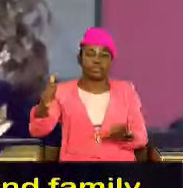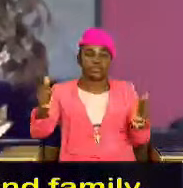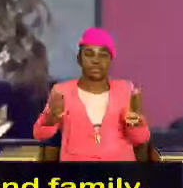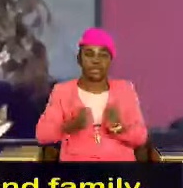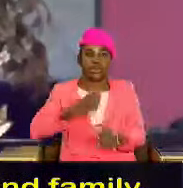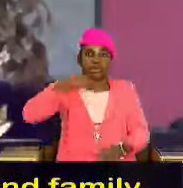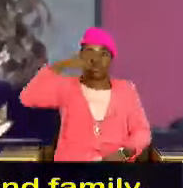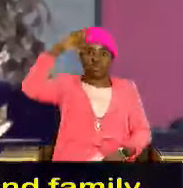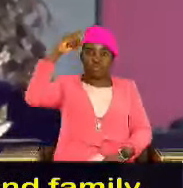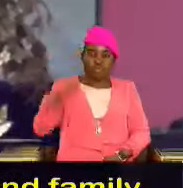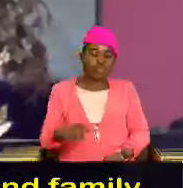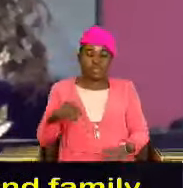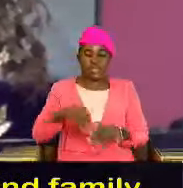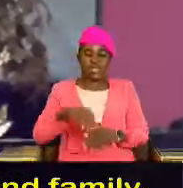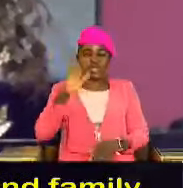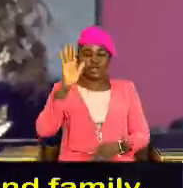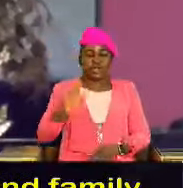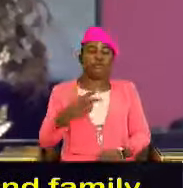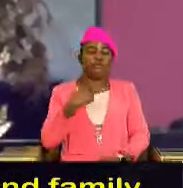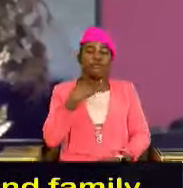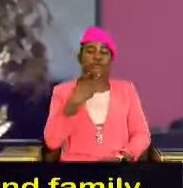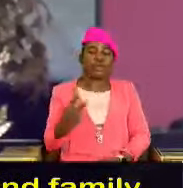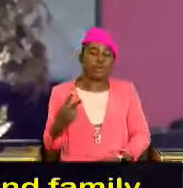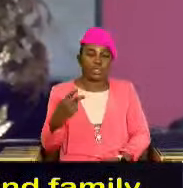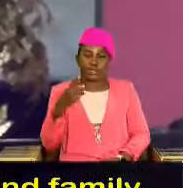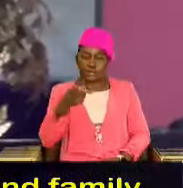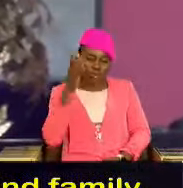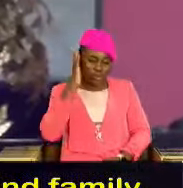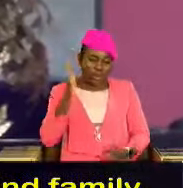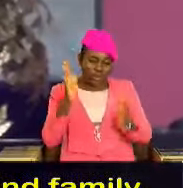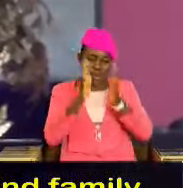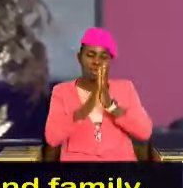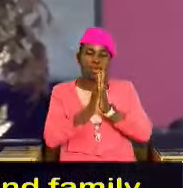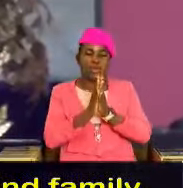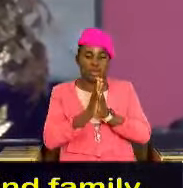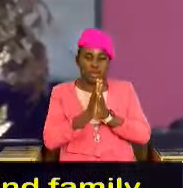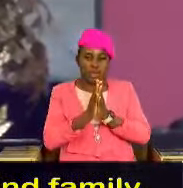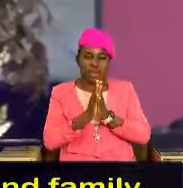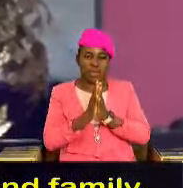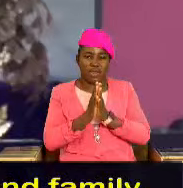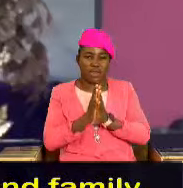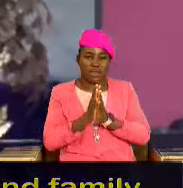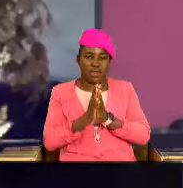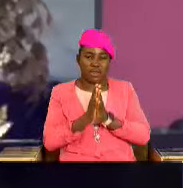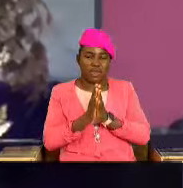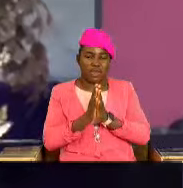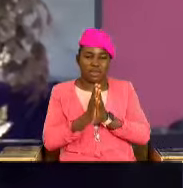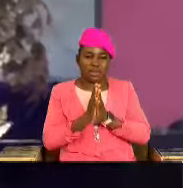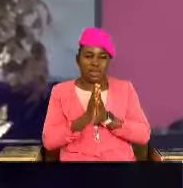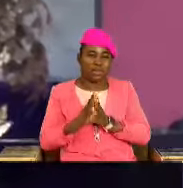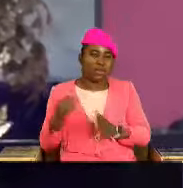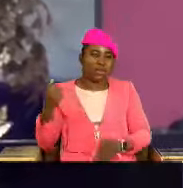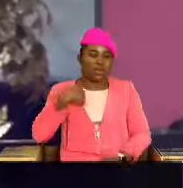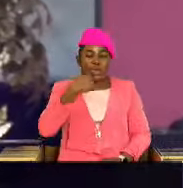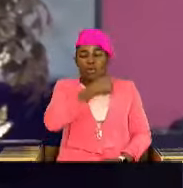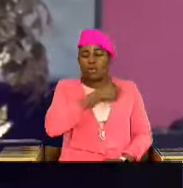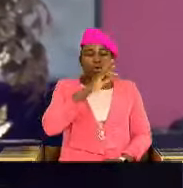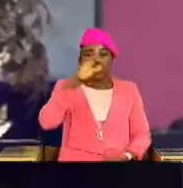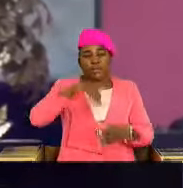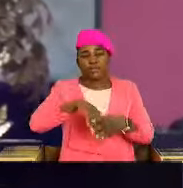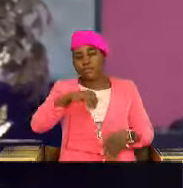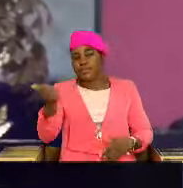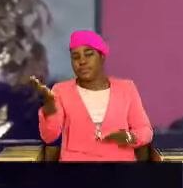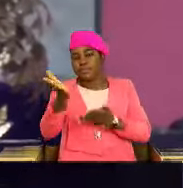your voice you are going to pray we are in another section